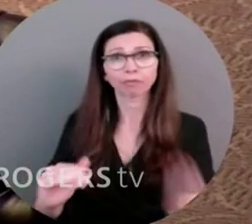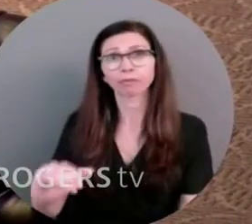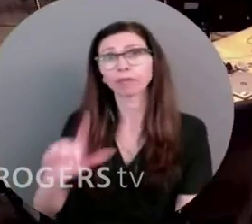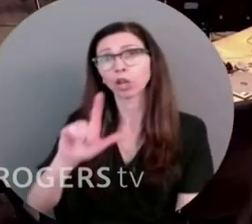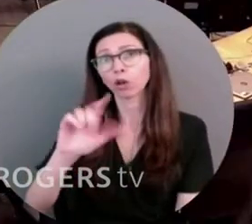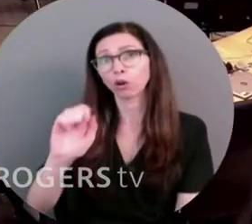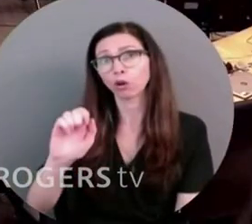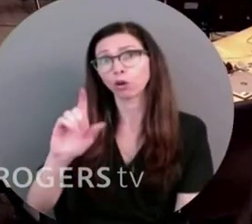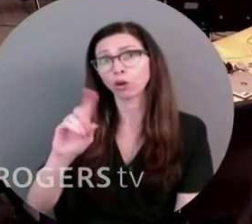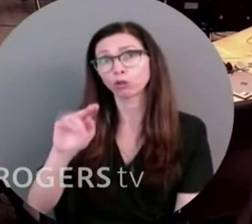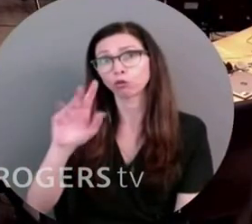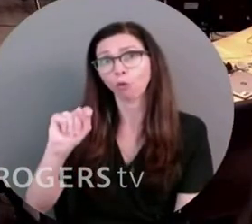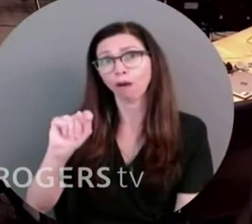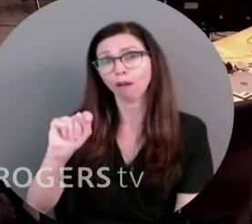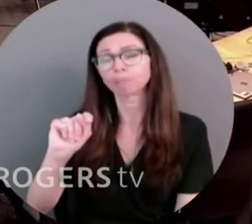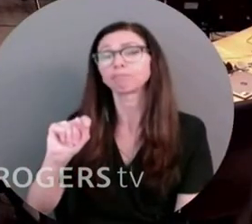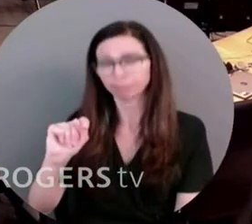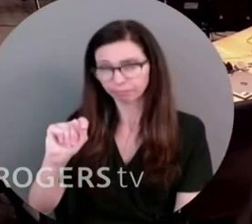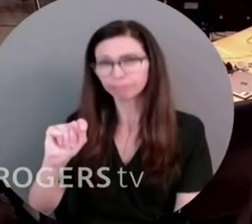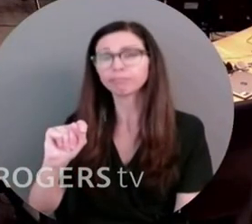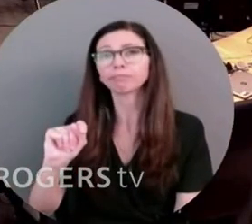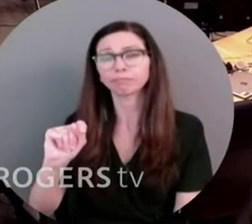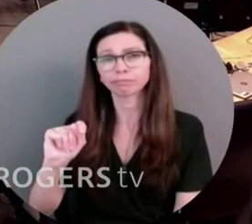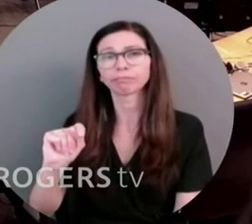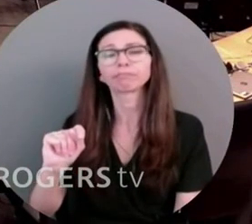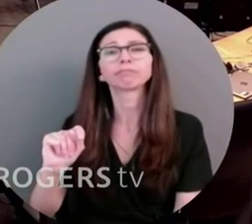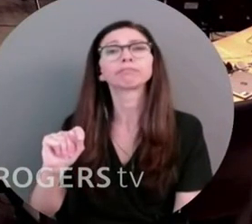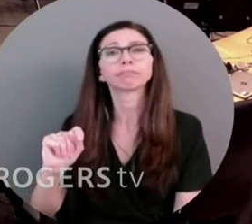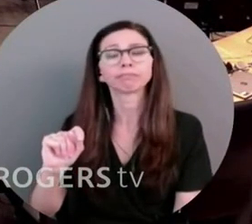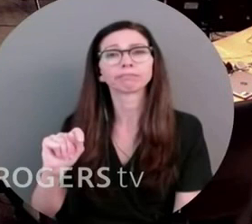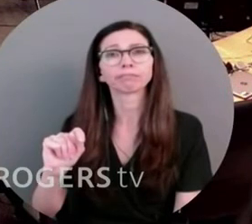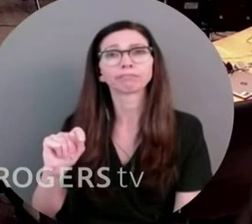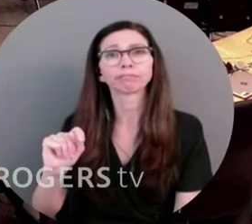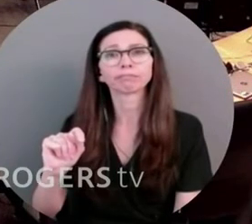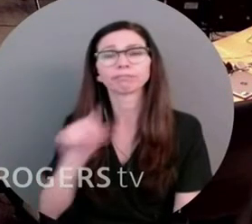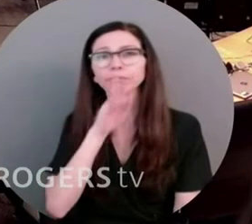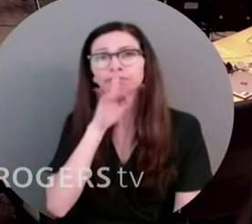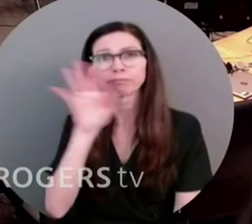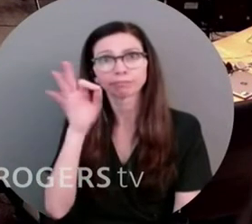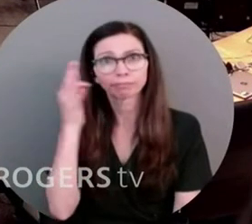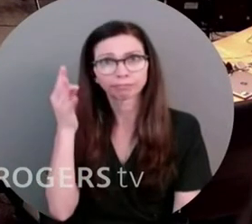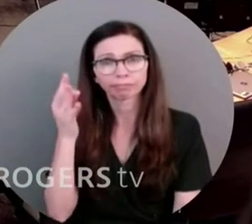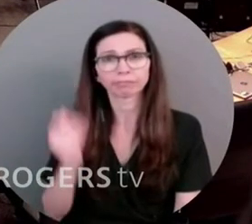newspaper. Hello, everyone. My question is for the mayor.